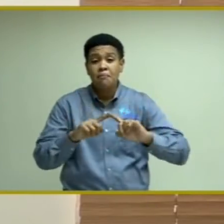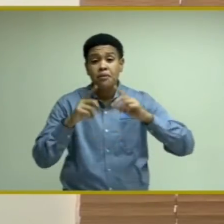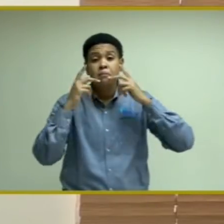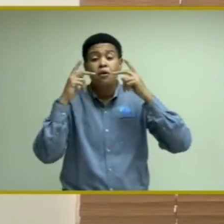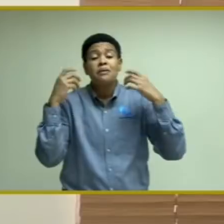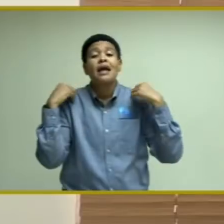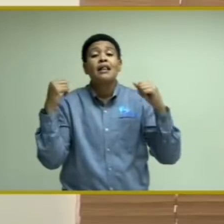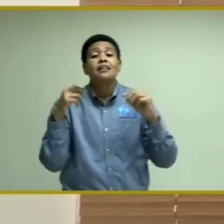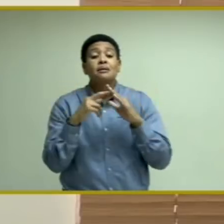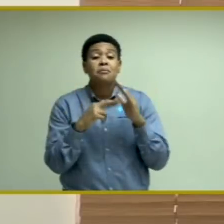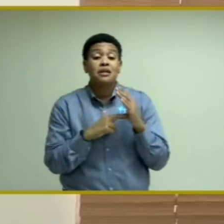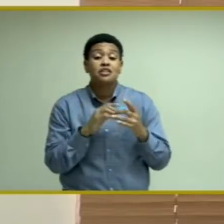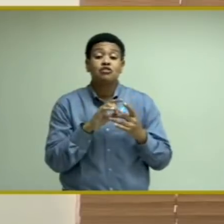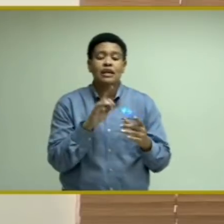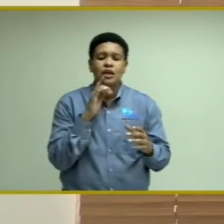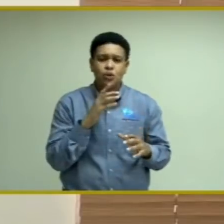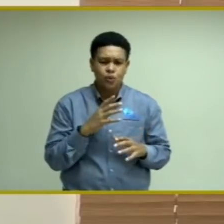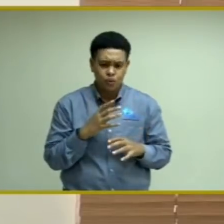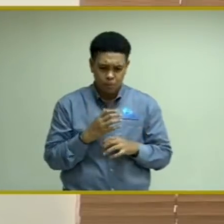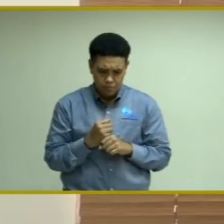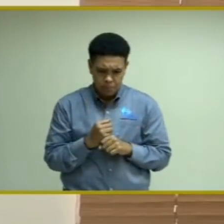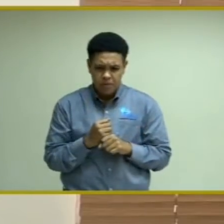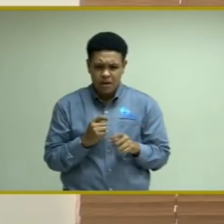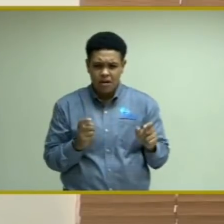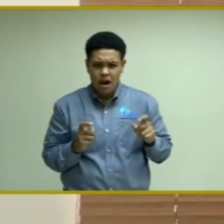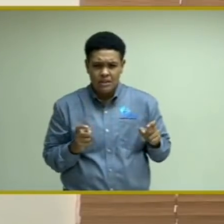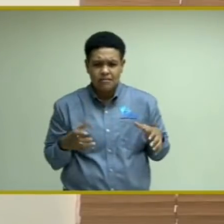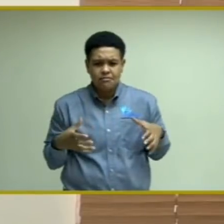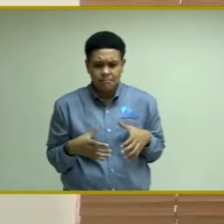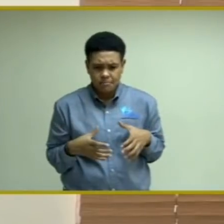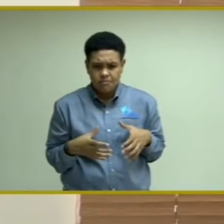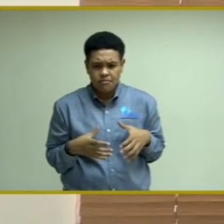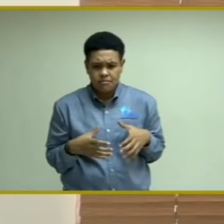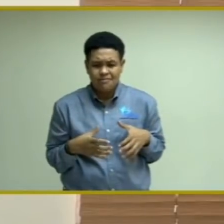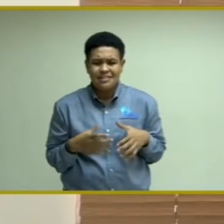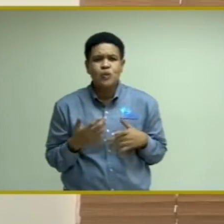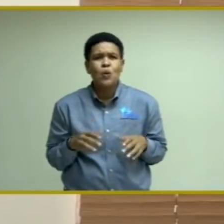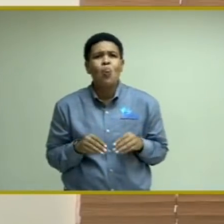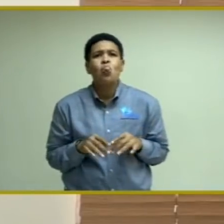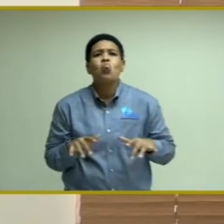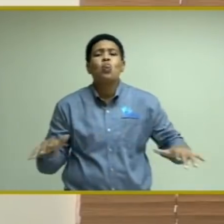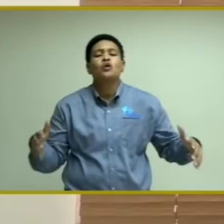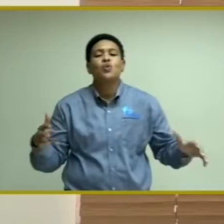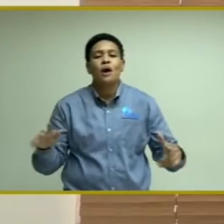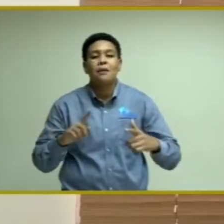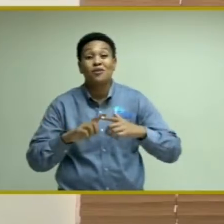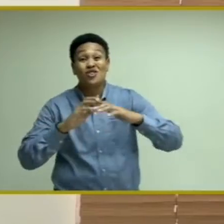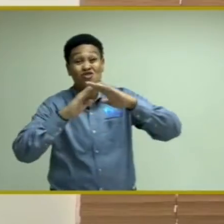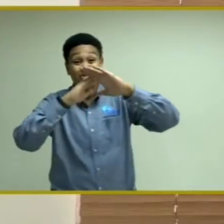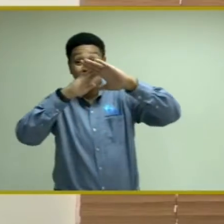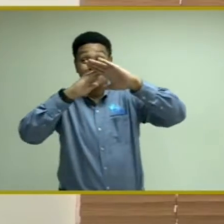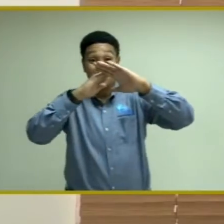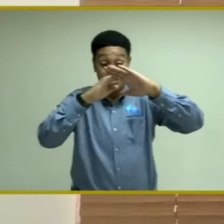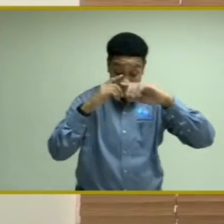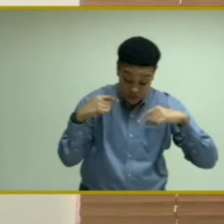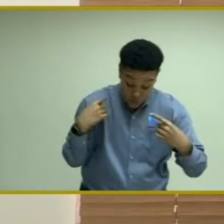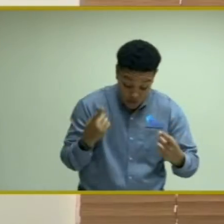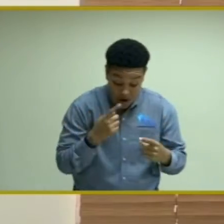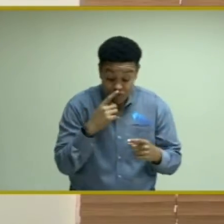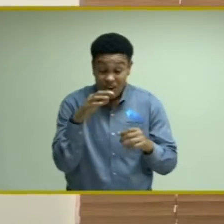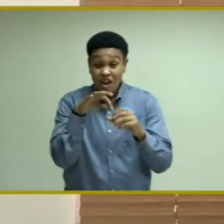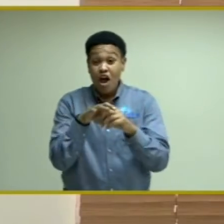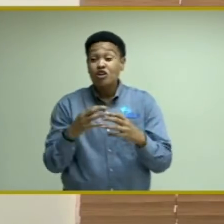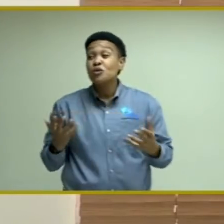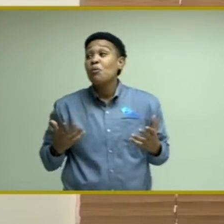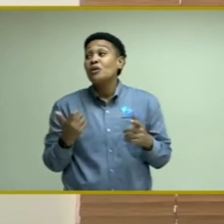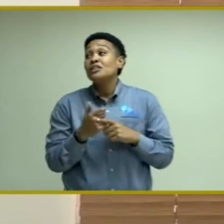health measures in terms of containment, and the restrictions that have been contributing